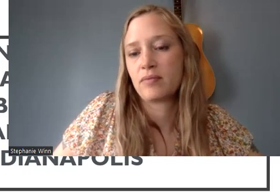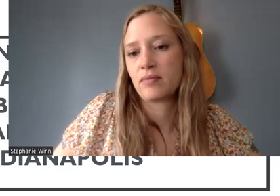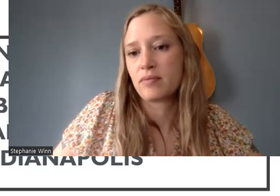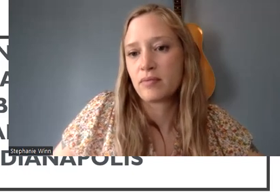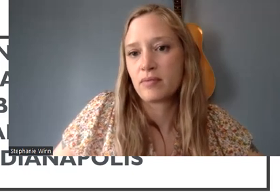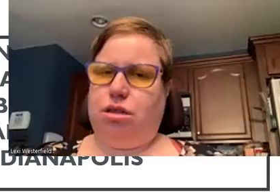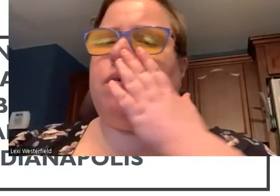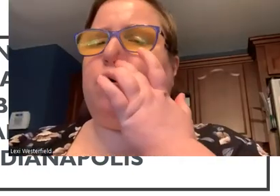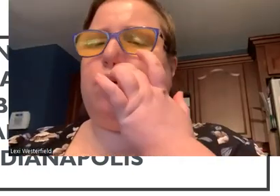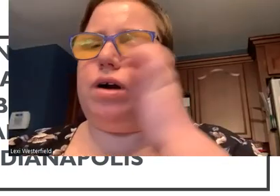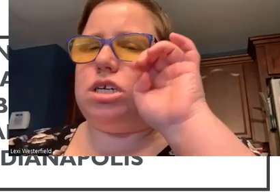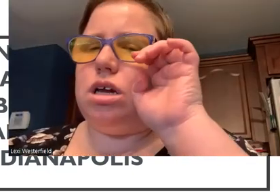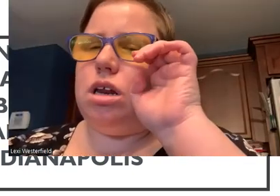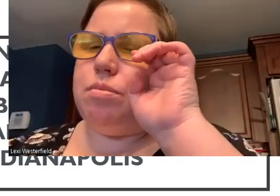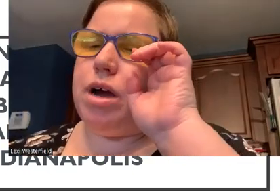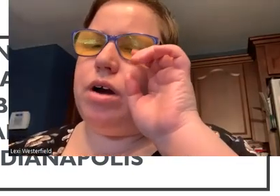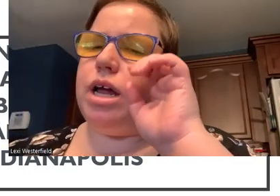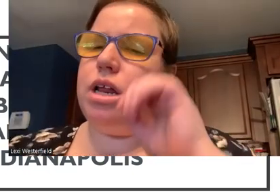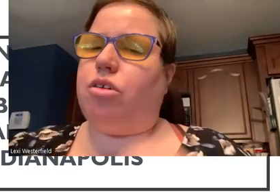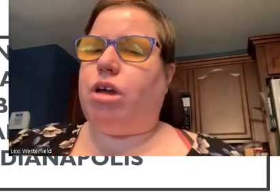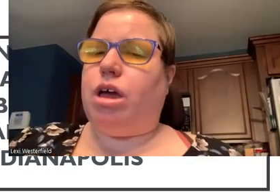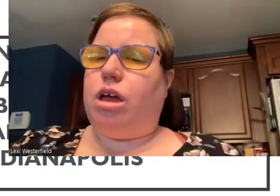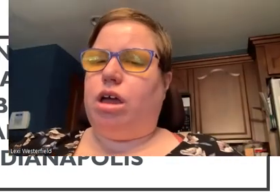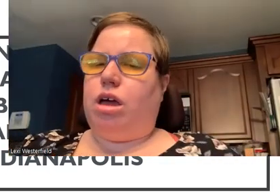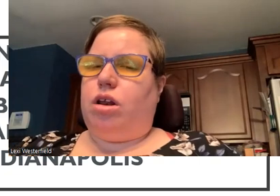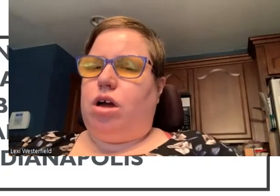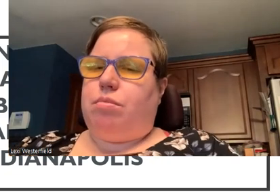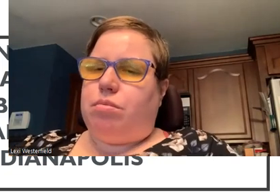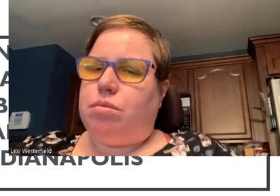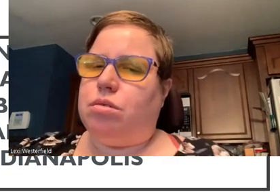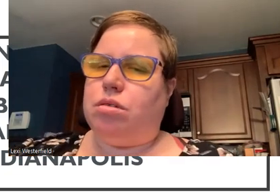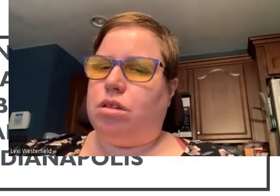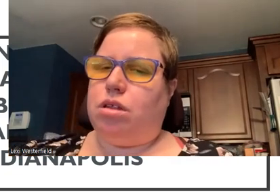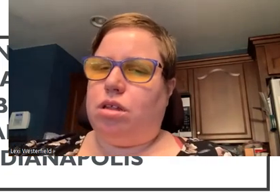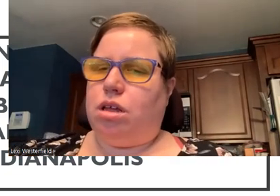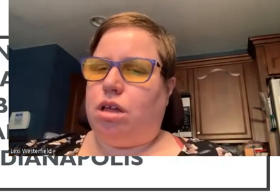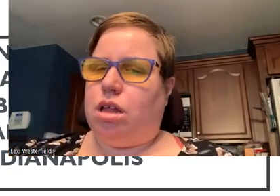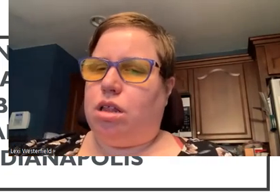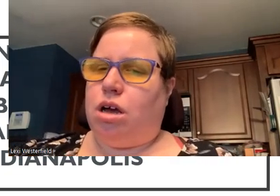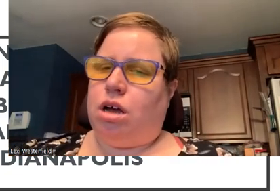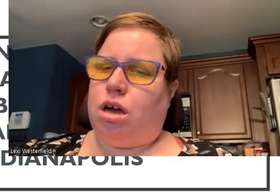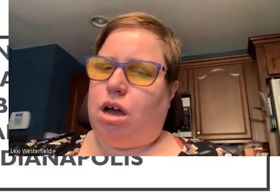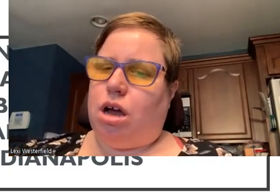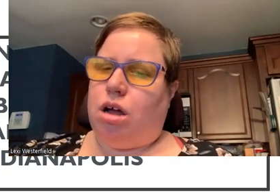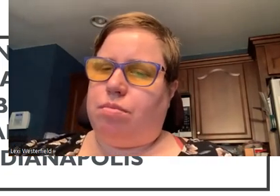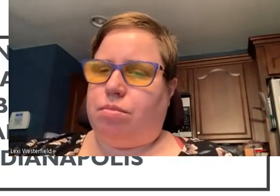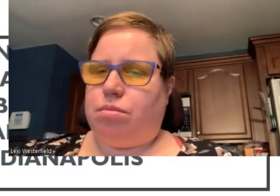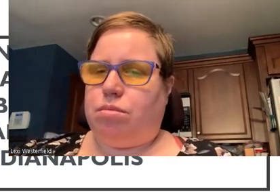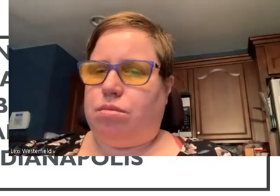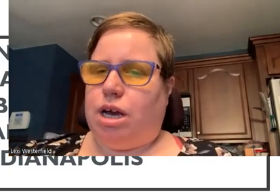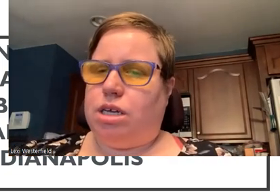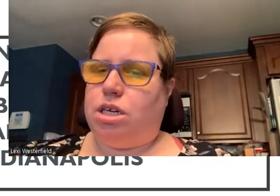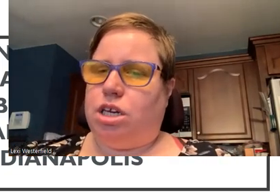okay have a question about idj and um the um